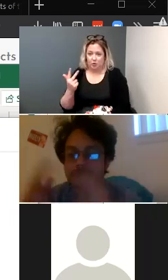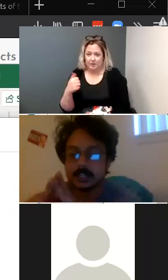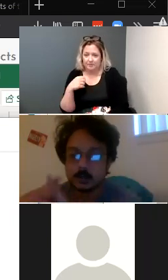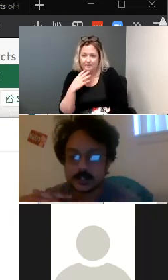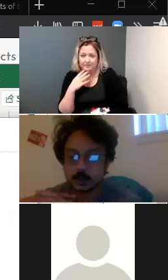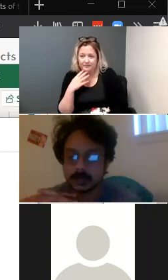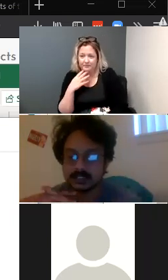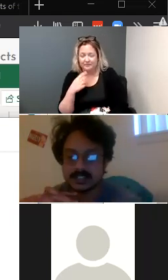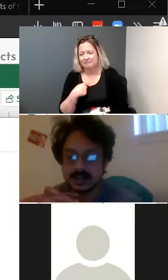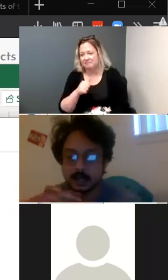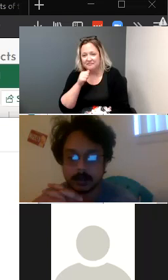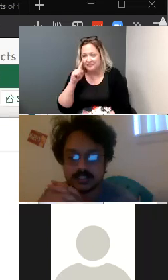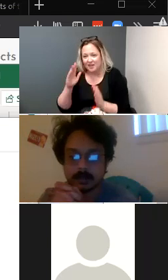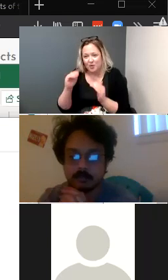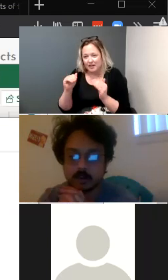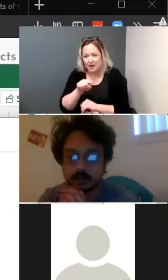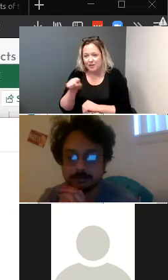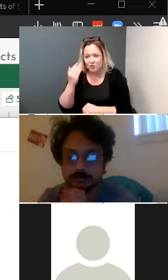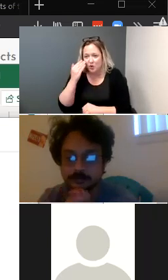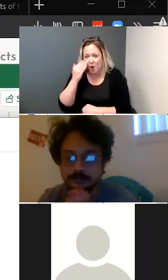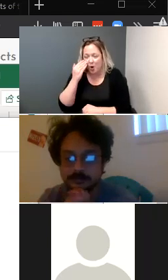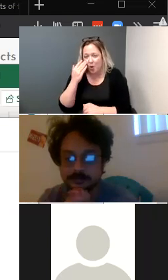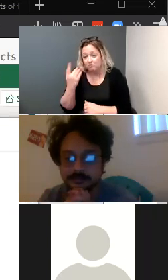I don't expect you guys to know, but just a random answer might work.